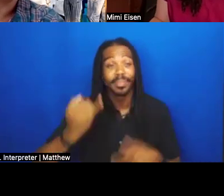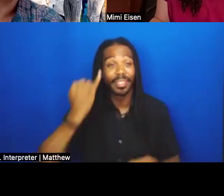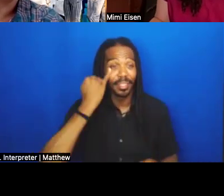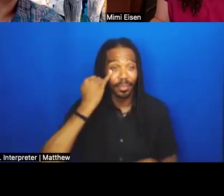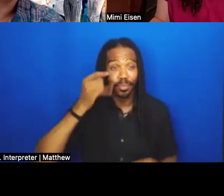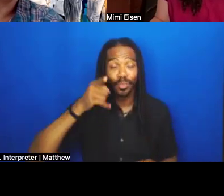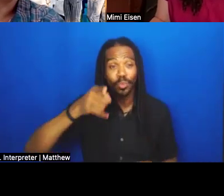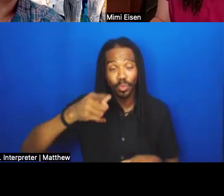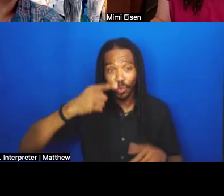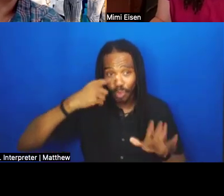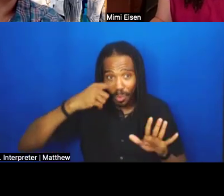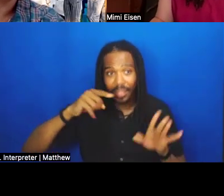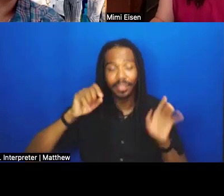a